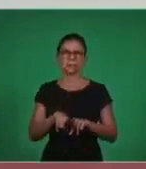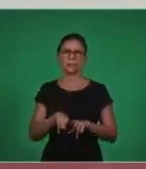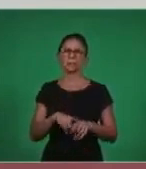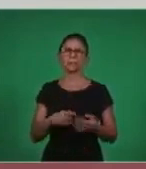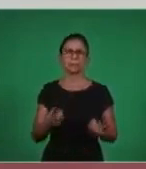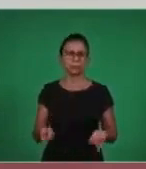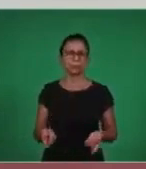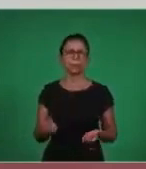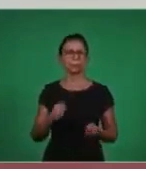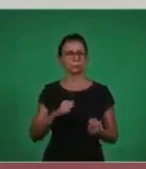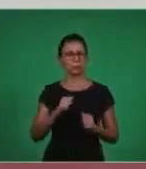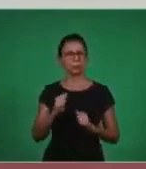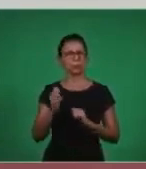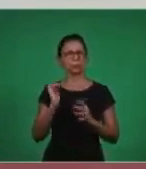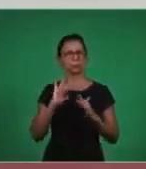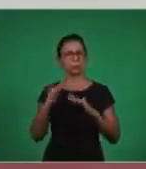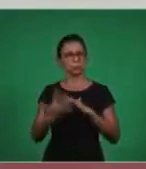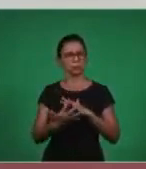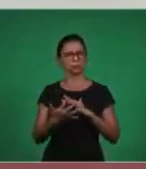and deaf.